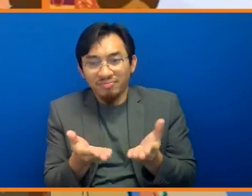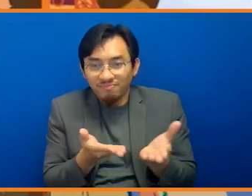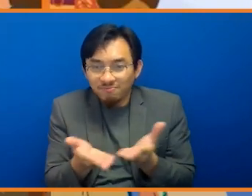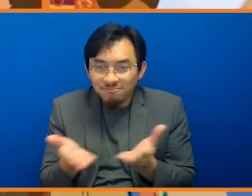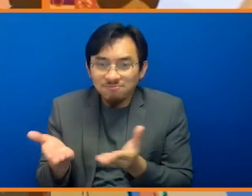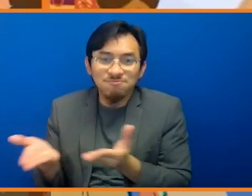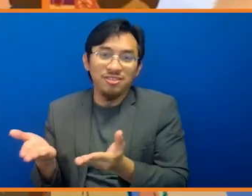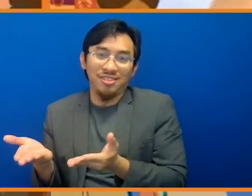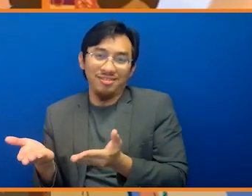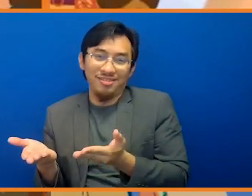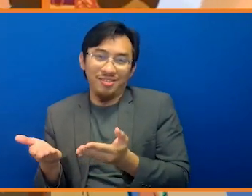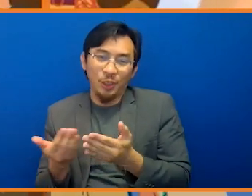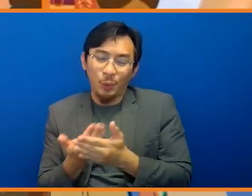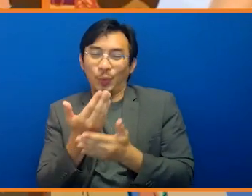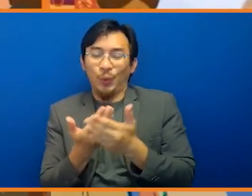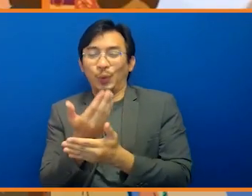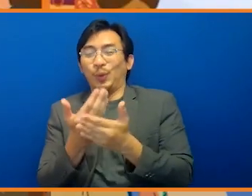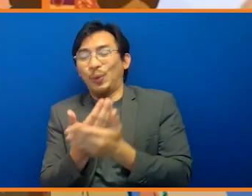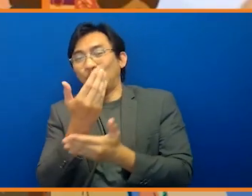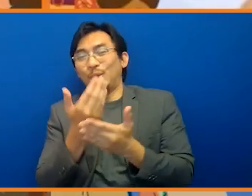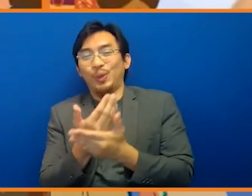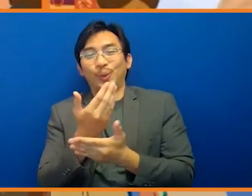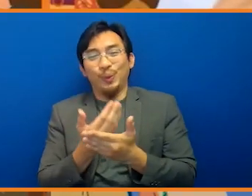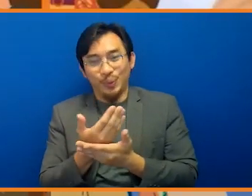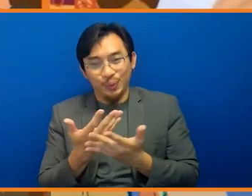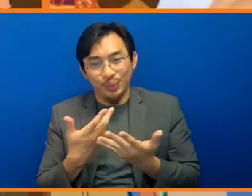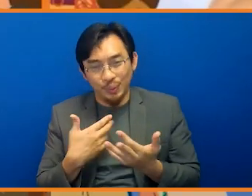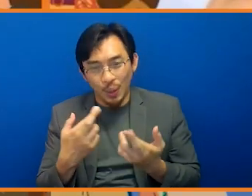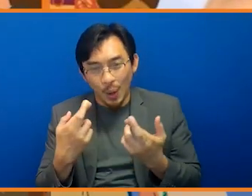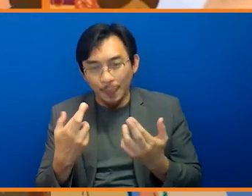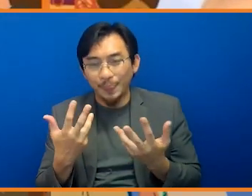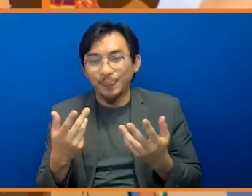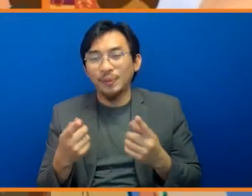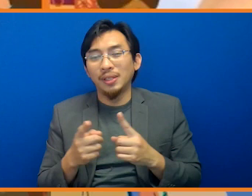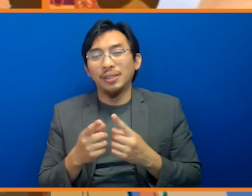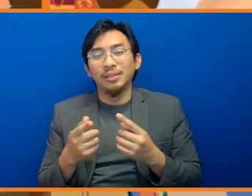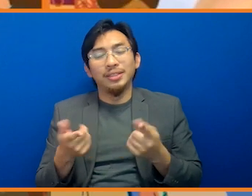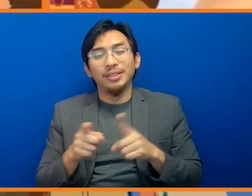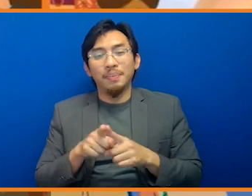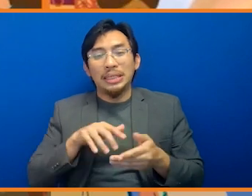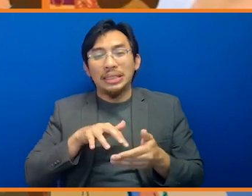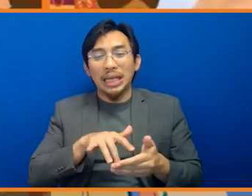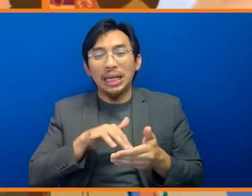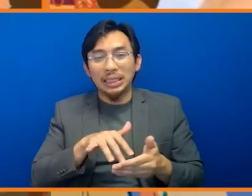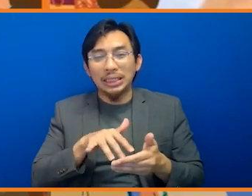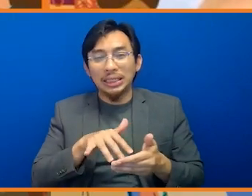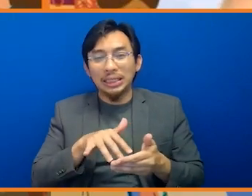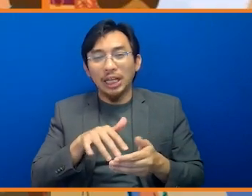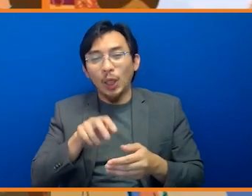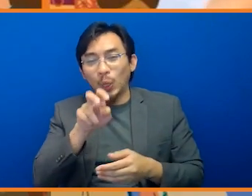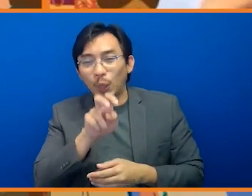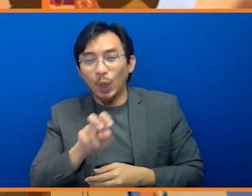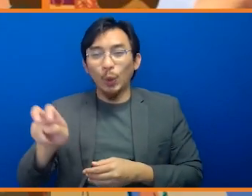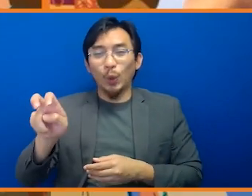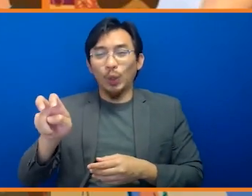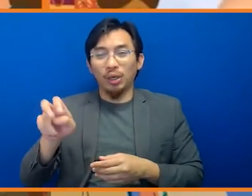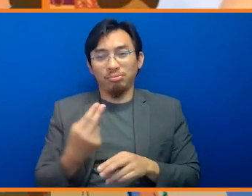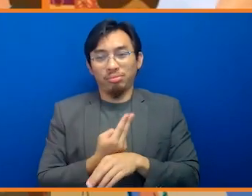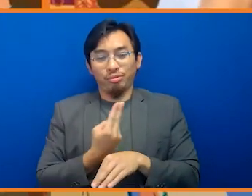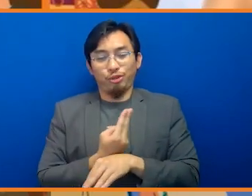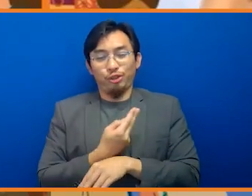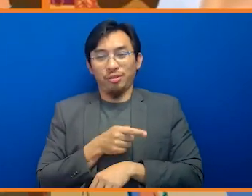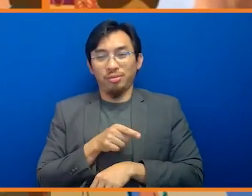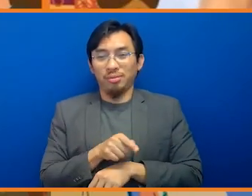involve yourself in facilitating this a kind of study tour